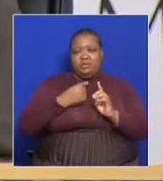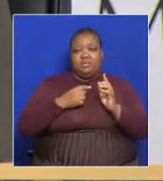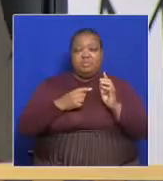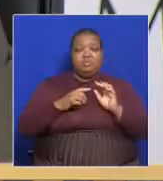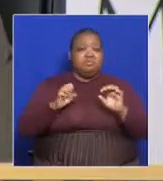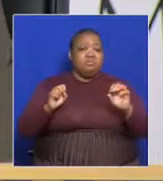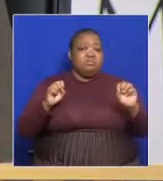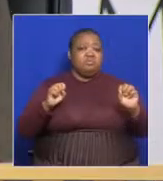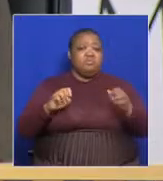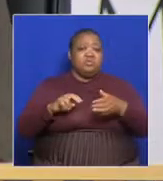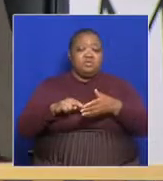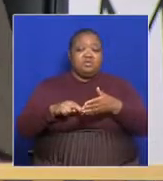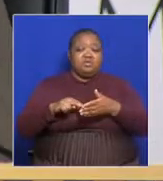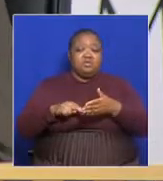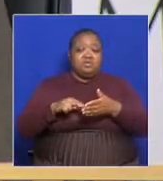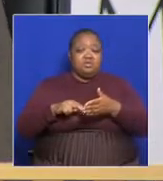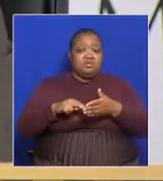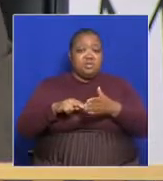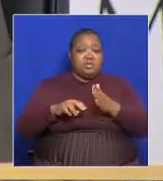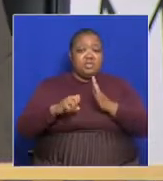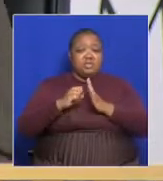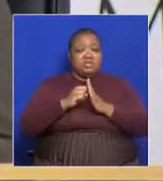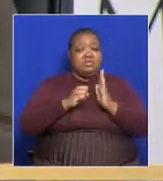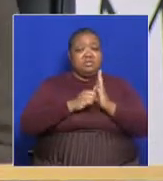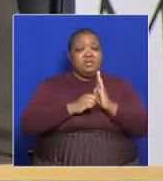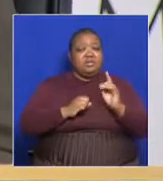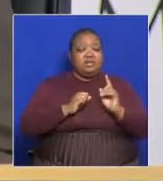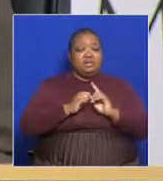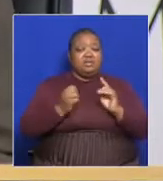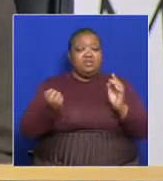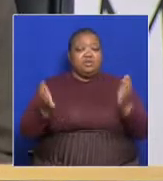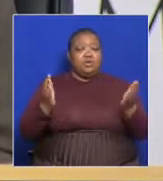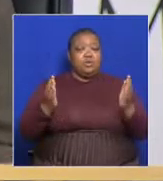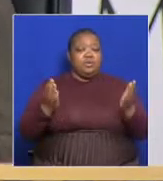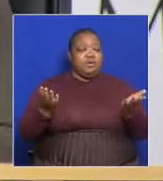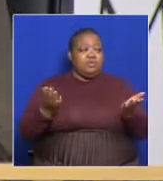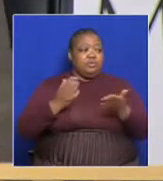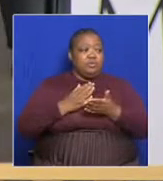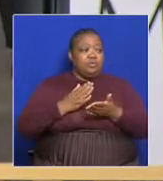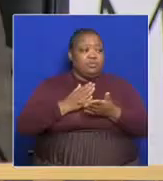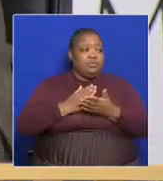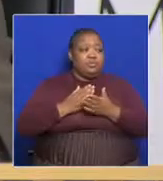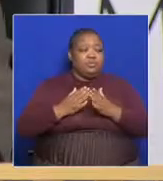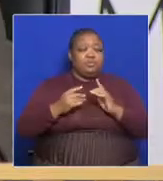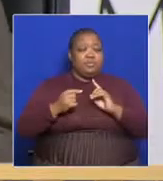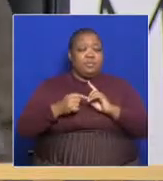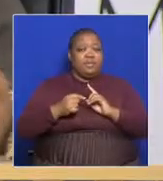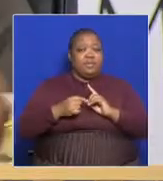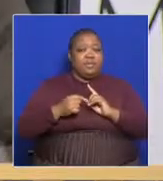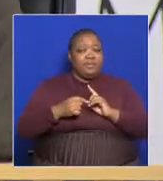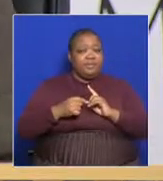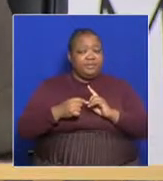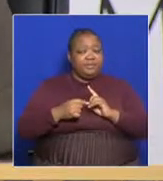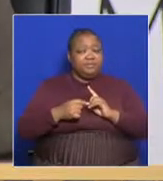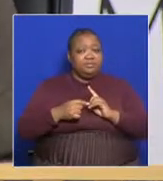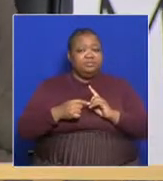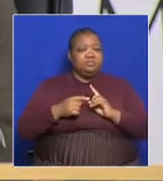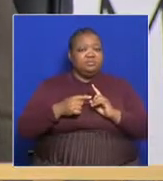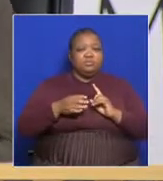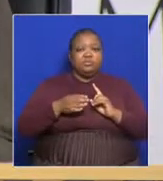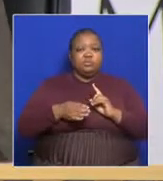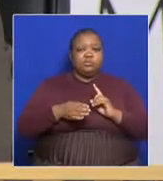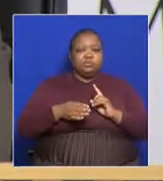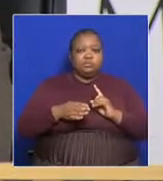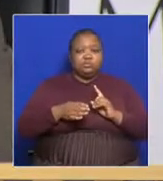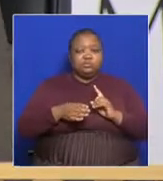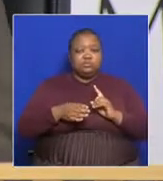out and compare it. But I'm not sure why I didn't have him under duress. I don't make him present when I'm opening the lock, so I'm